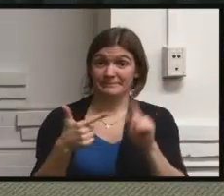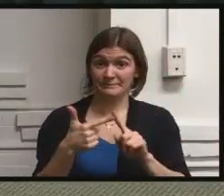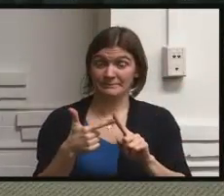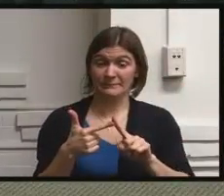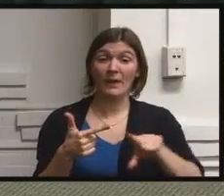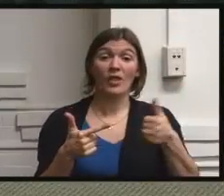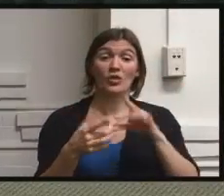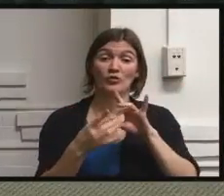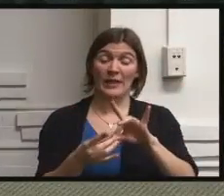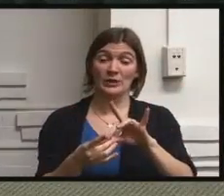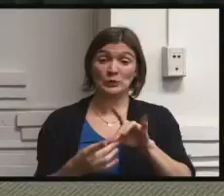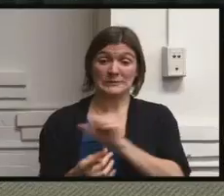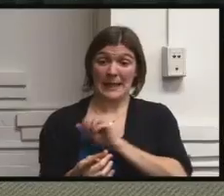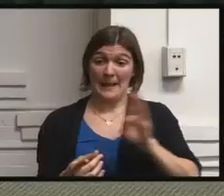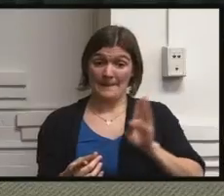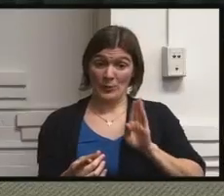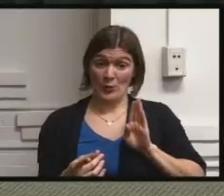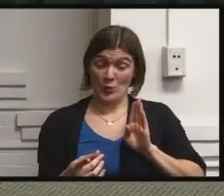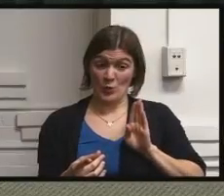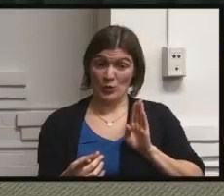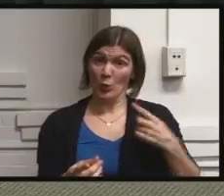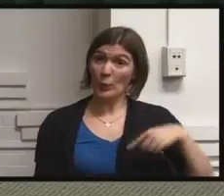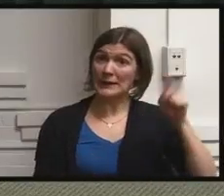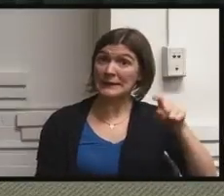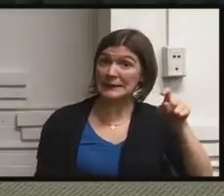to do with